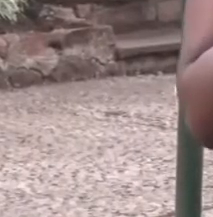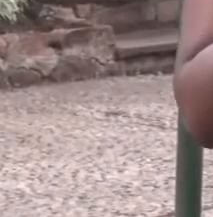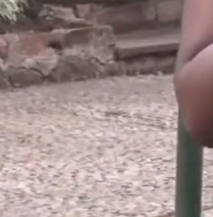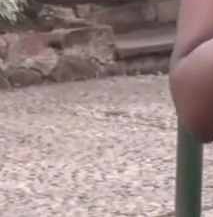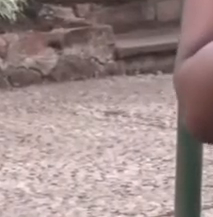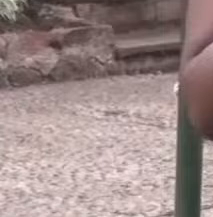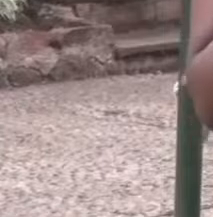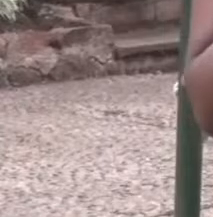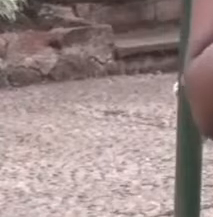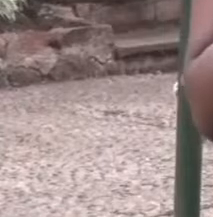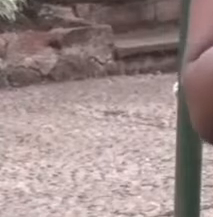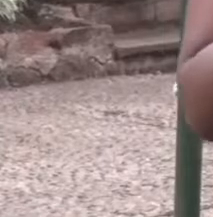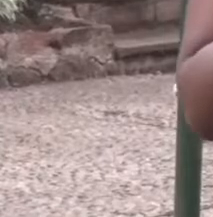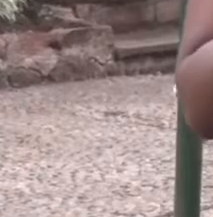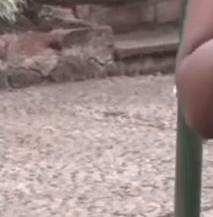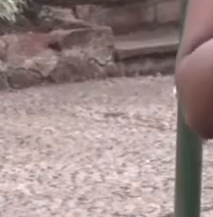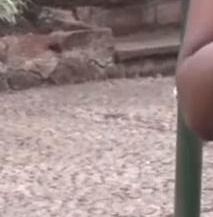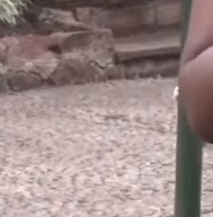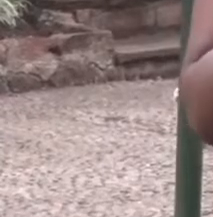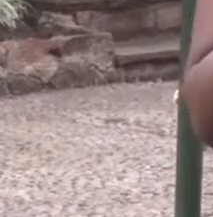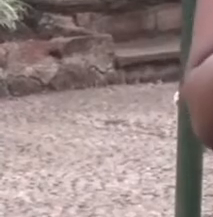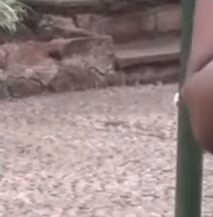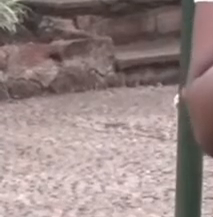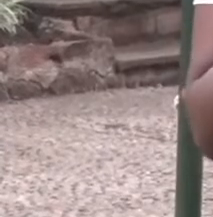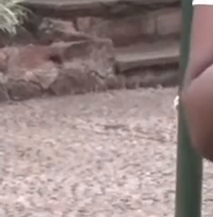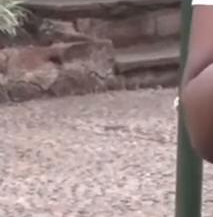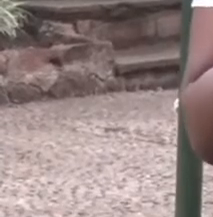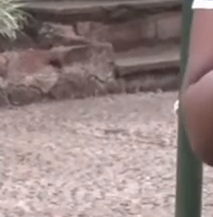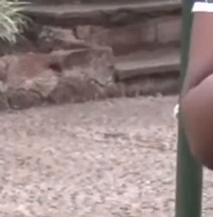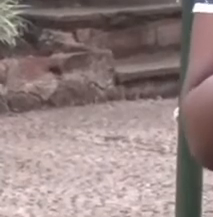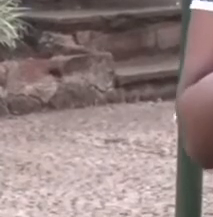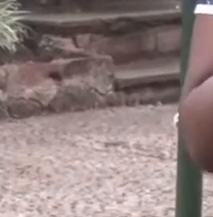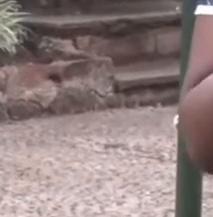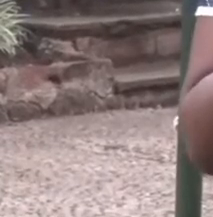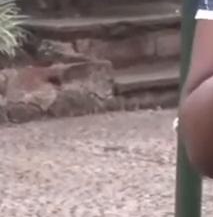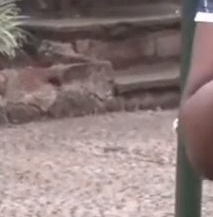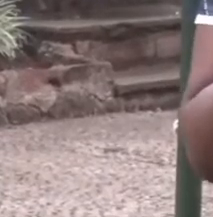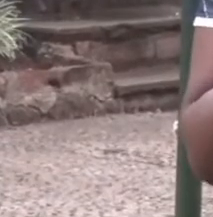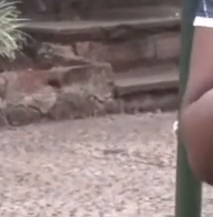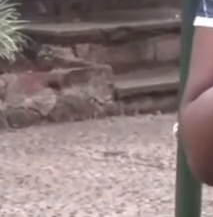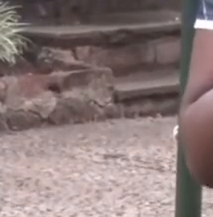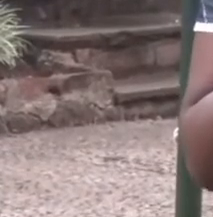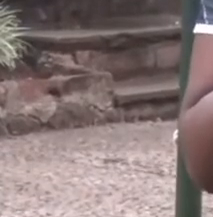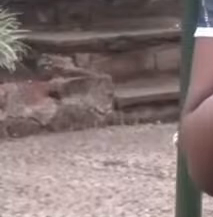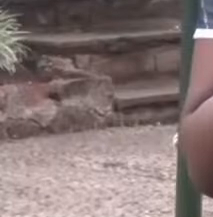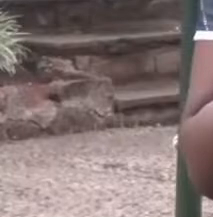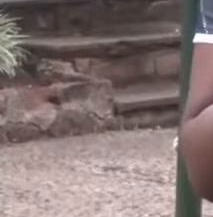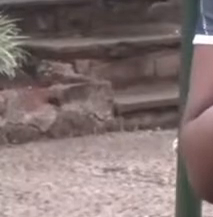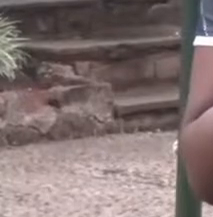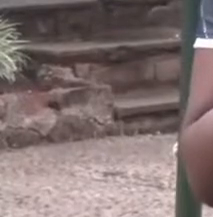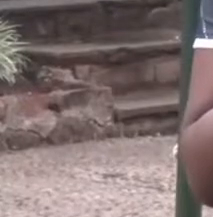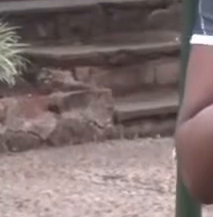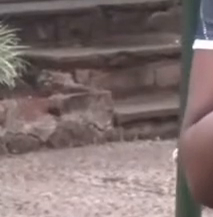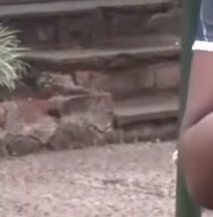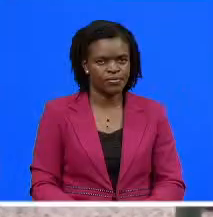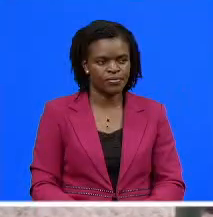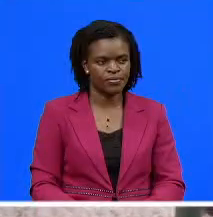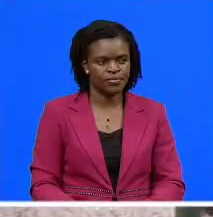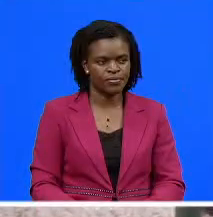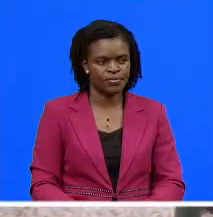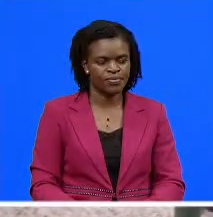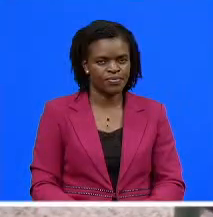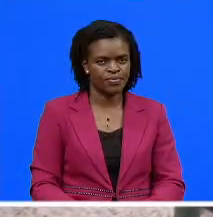that yesterday was such an amazing day where we had junior golfers from all the provinces across the country,